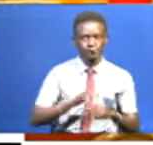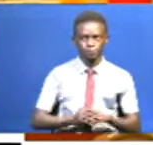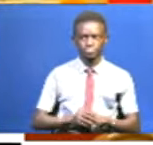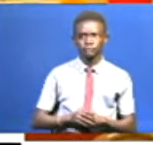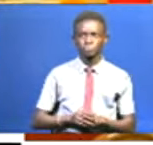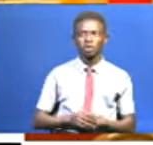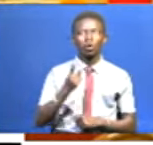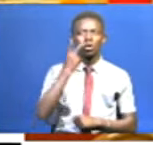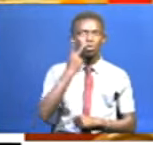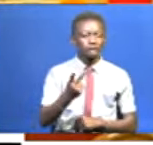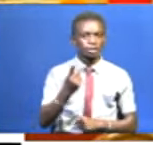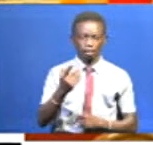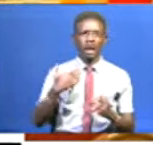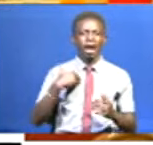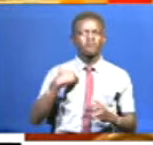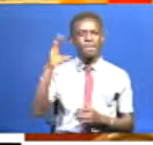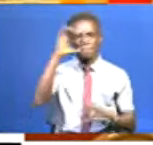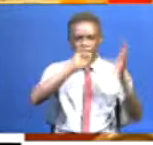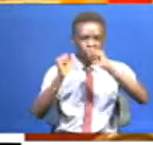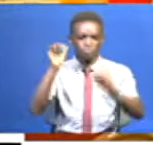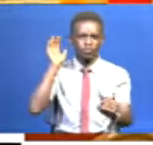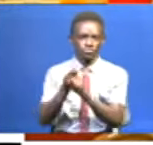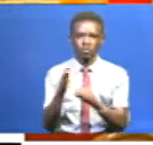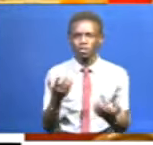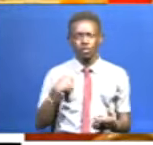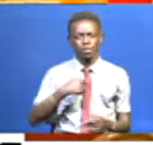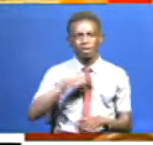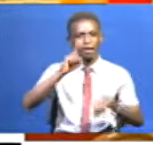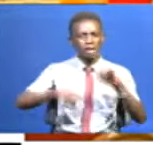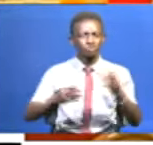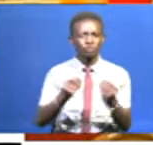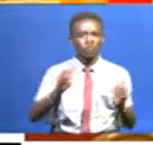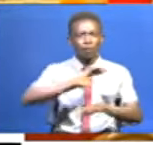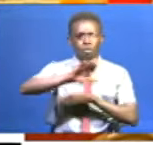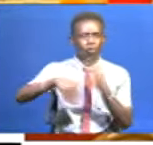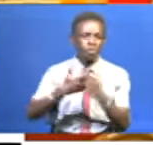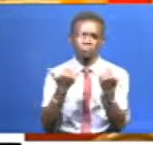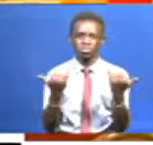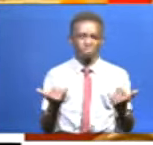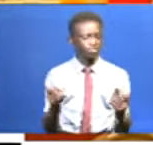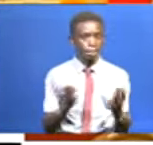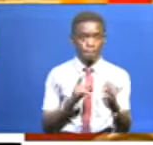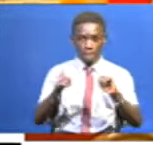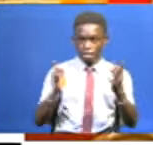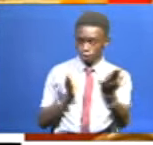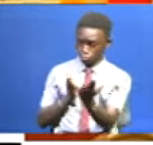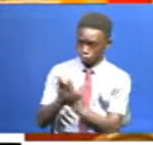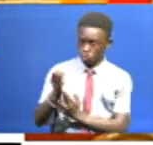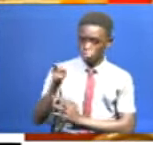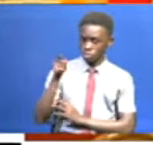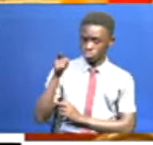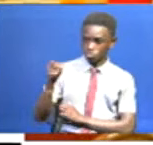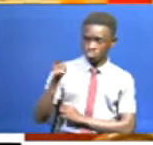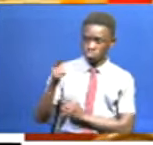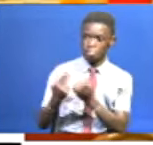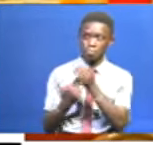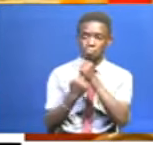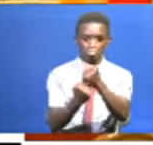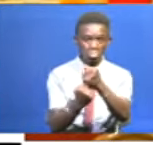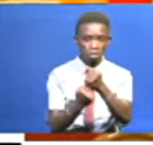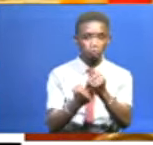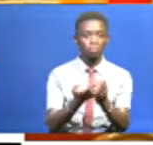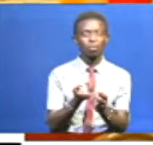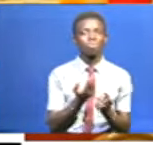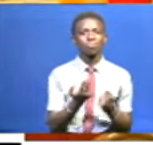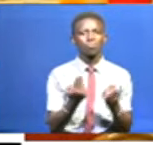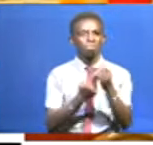all, but through partnership, through stakeholder engagement, both at the